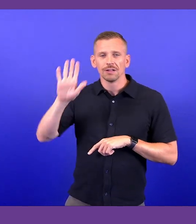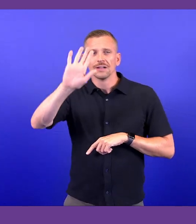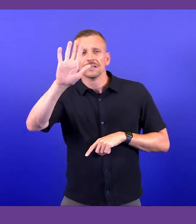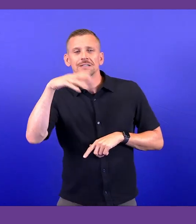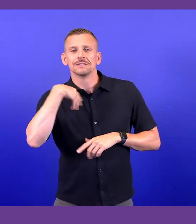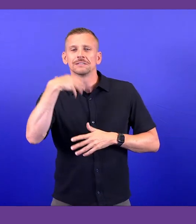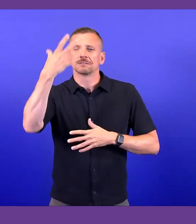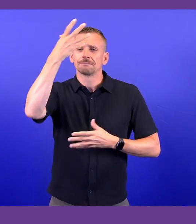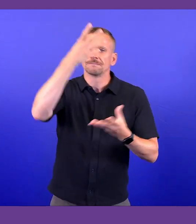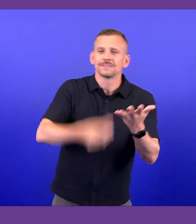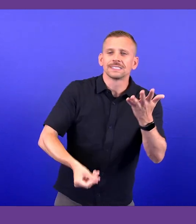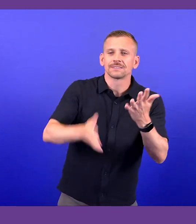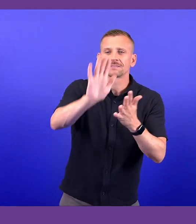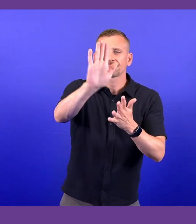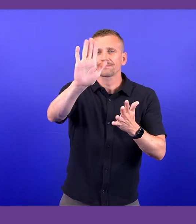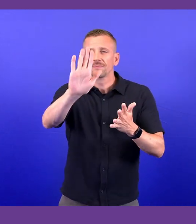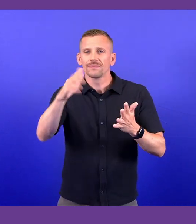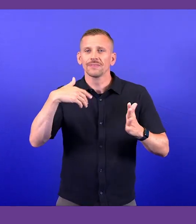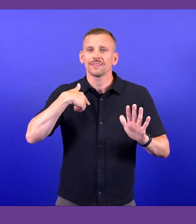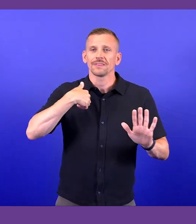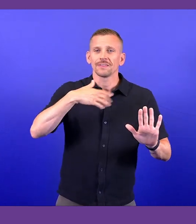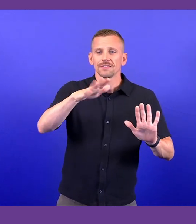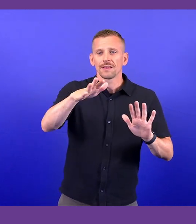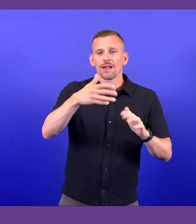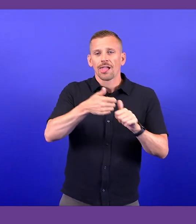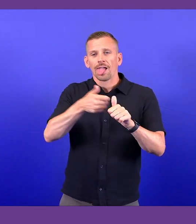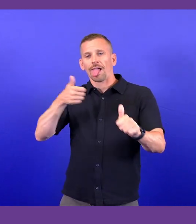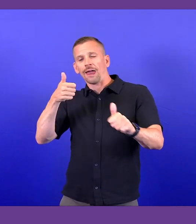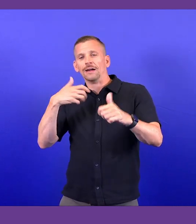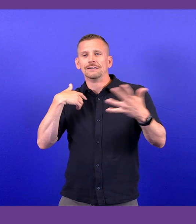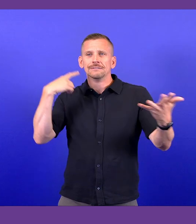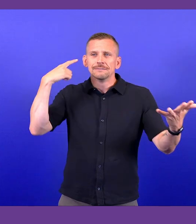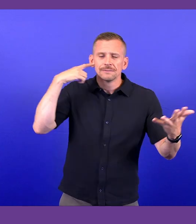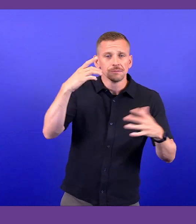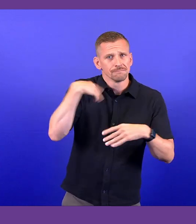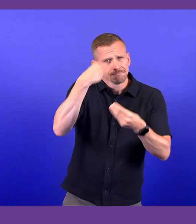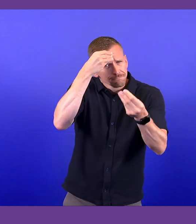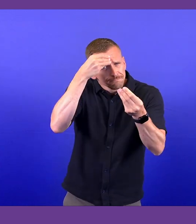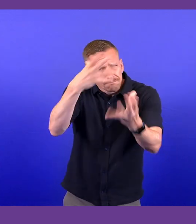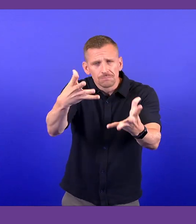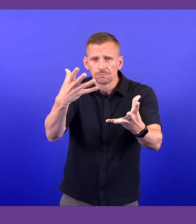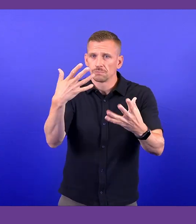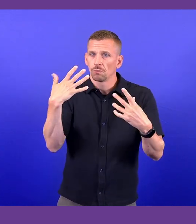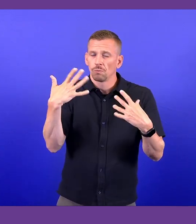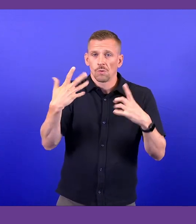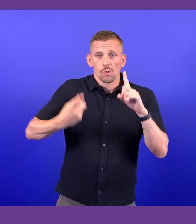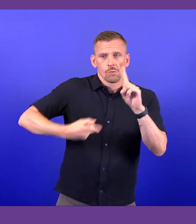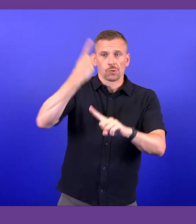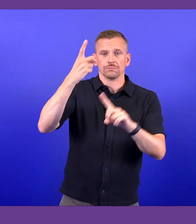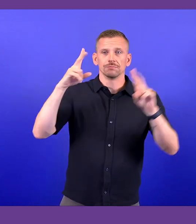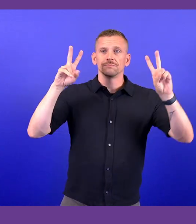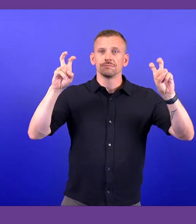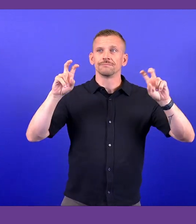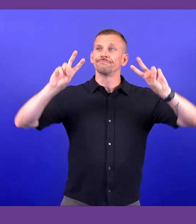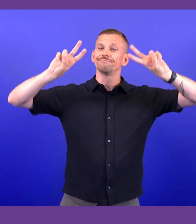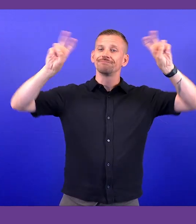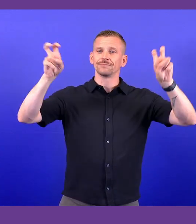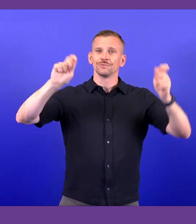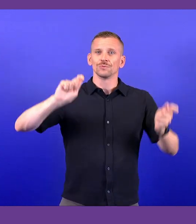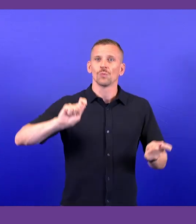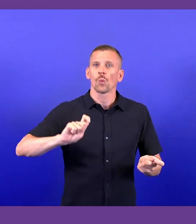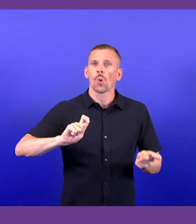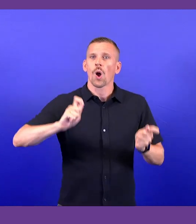today, and I also like to use the word progress, because there has been progress made, even if again progress still has to be